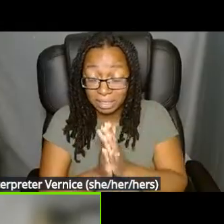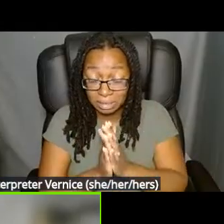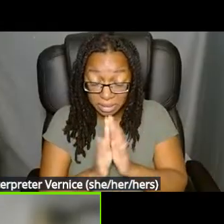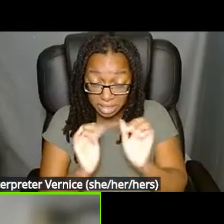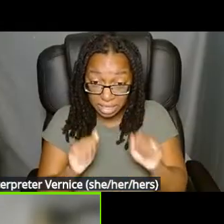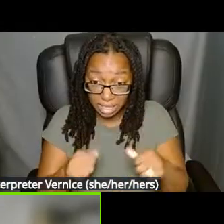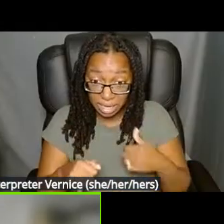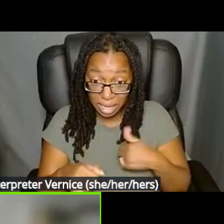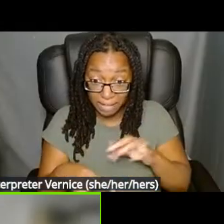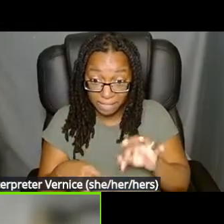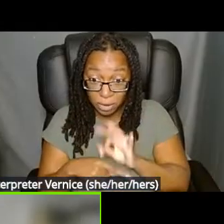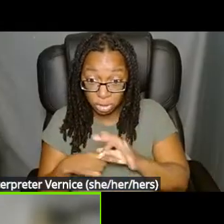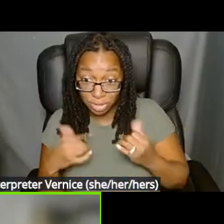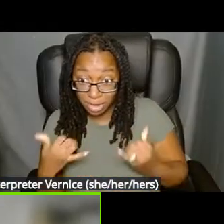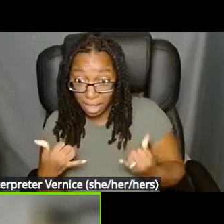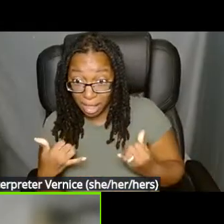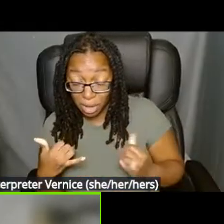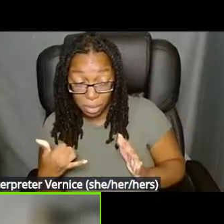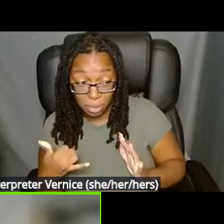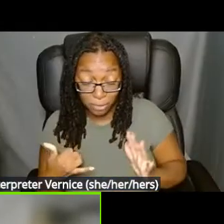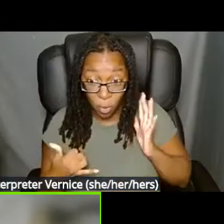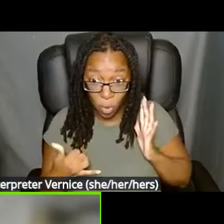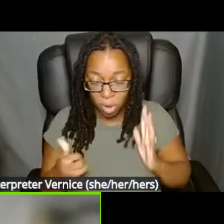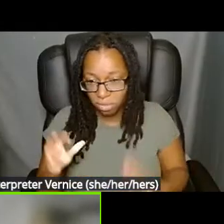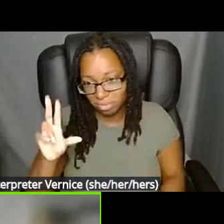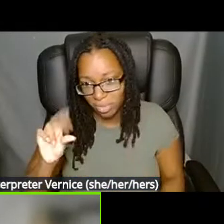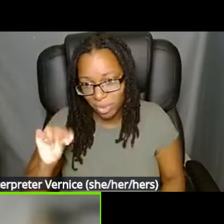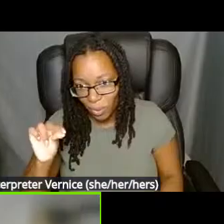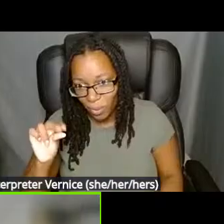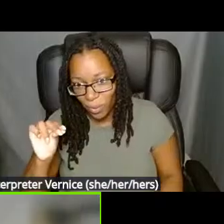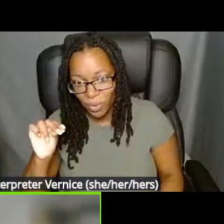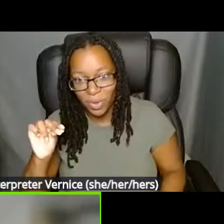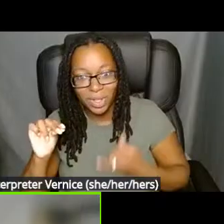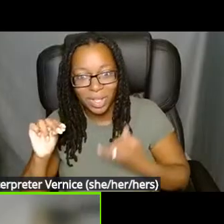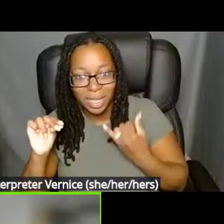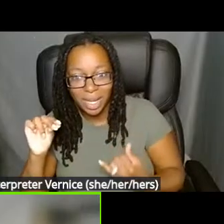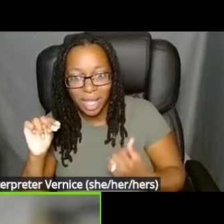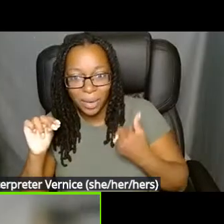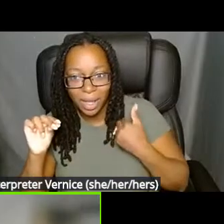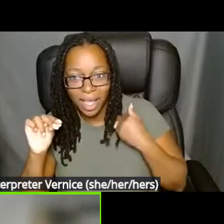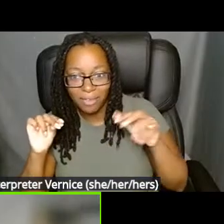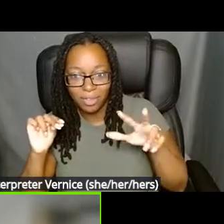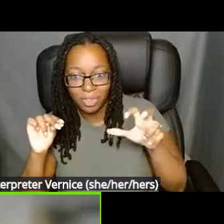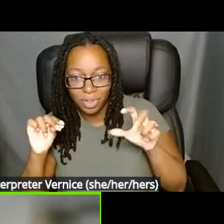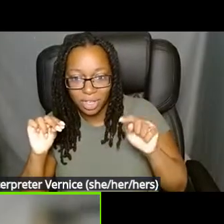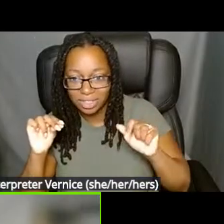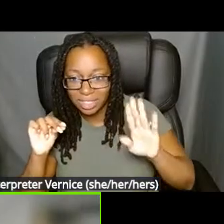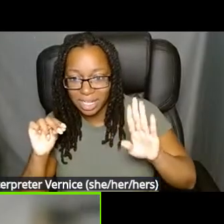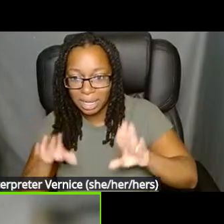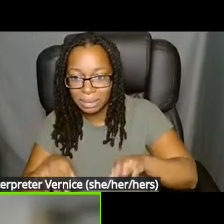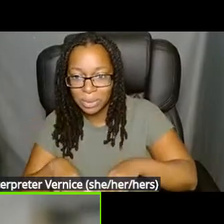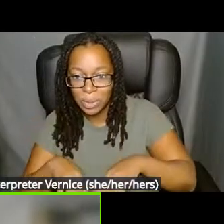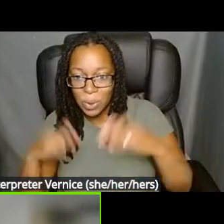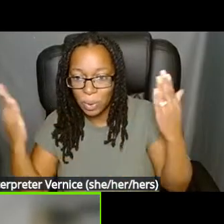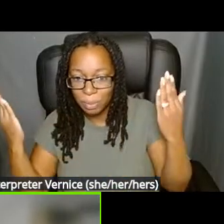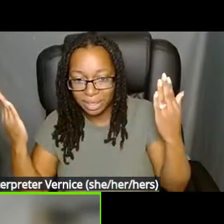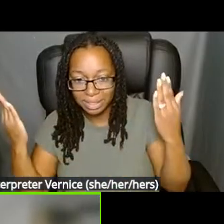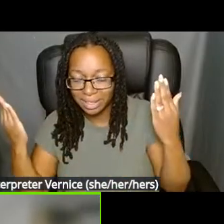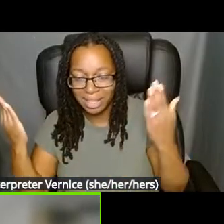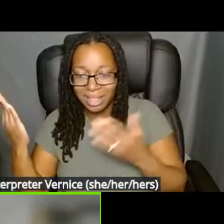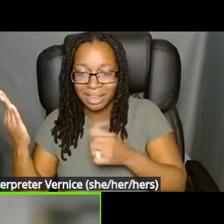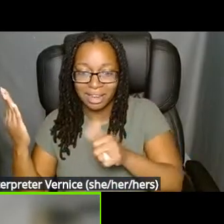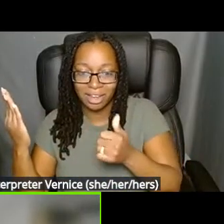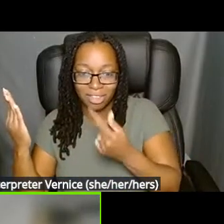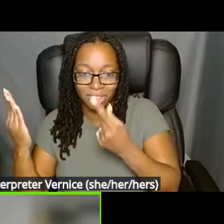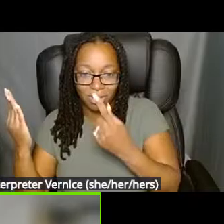right now? No. Right now, I can function with like 300 tabs open and I nail like half of them. The other half, they fail and I do not cry about